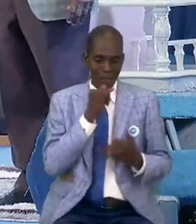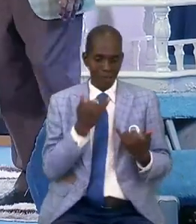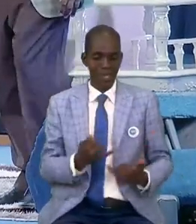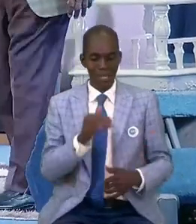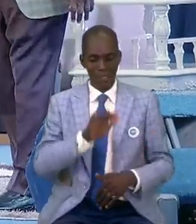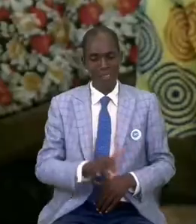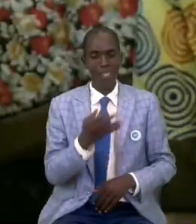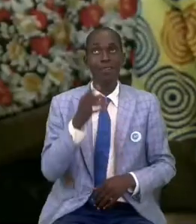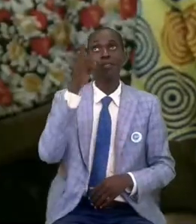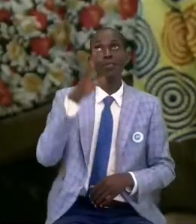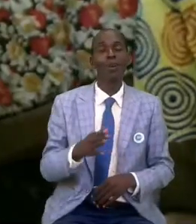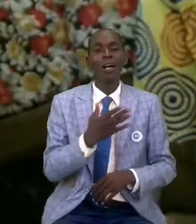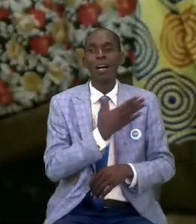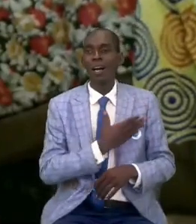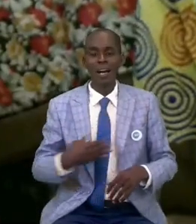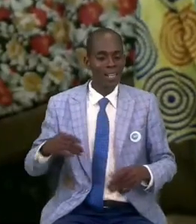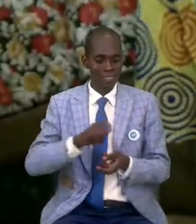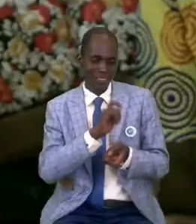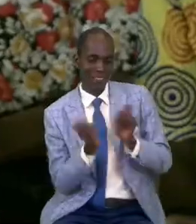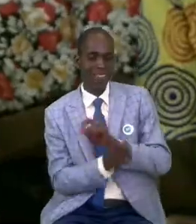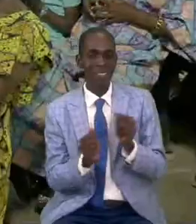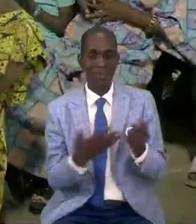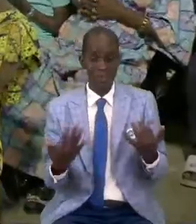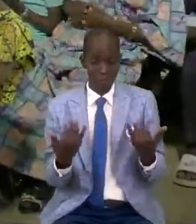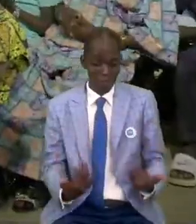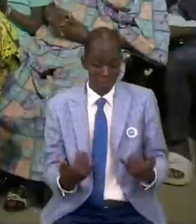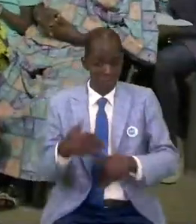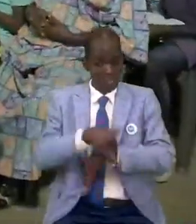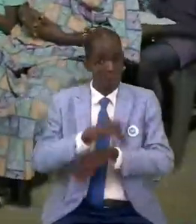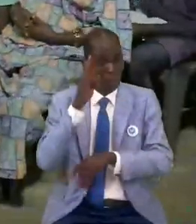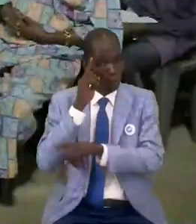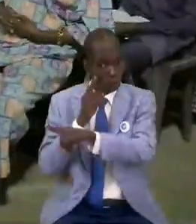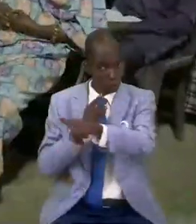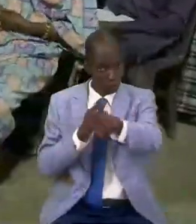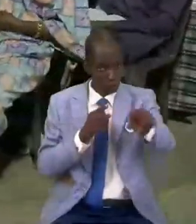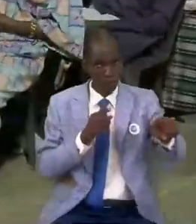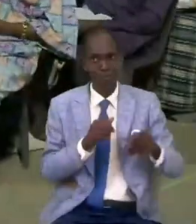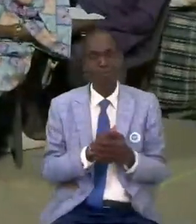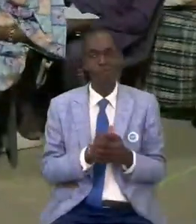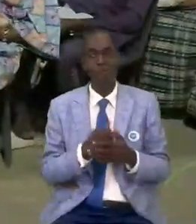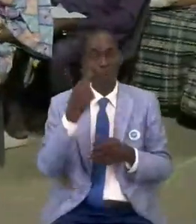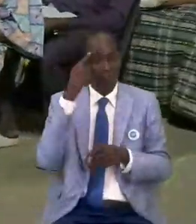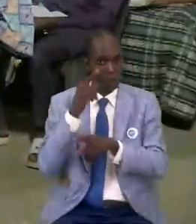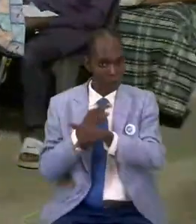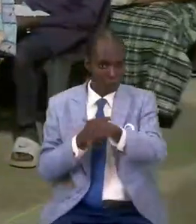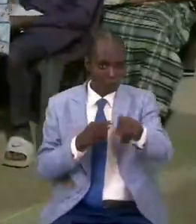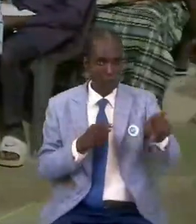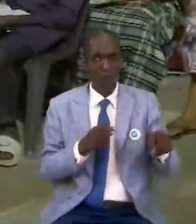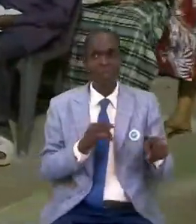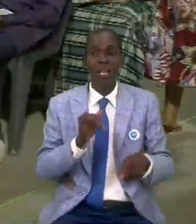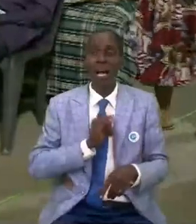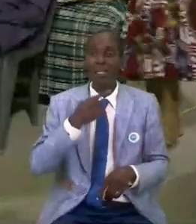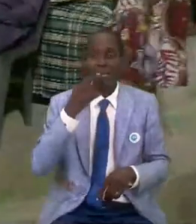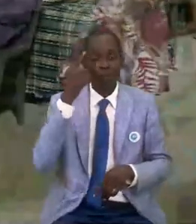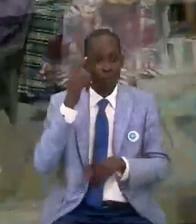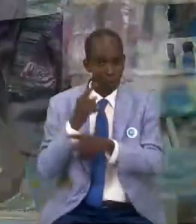you. For you. I said for you and for all my brothers and